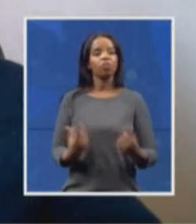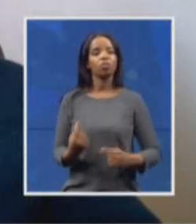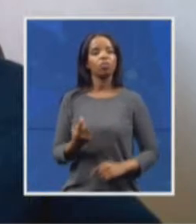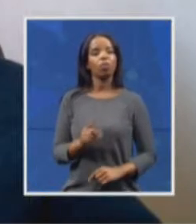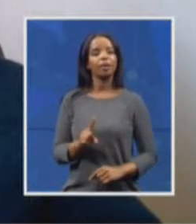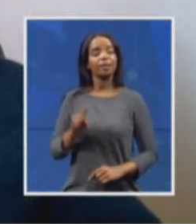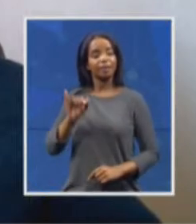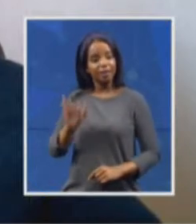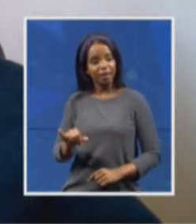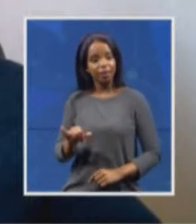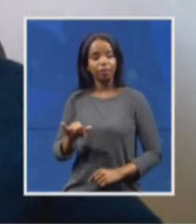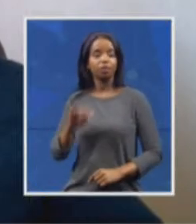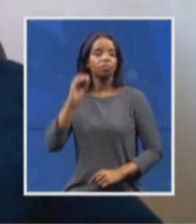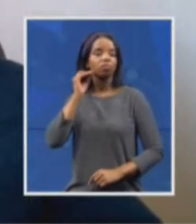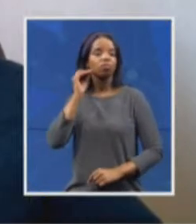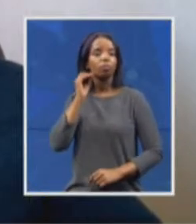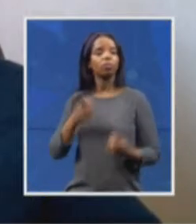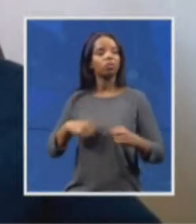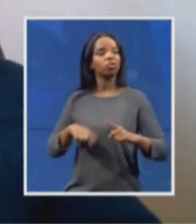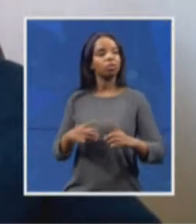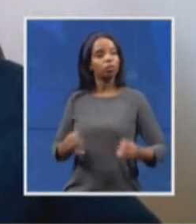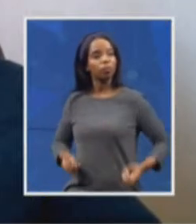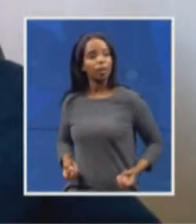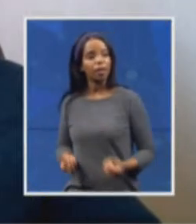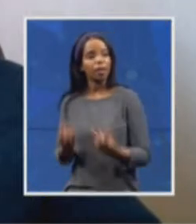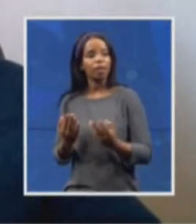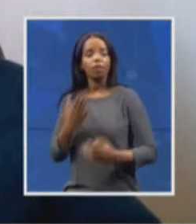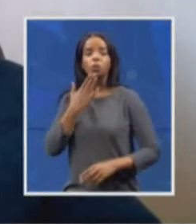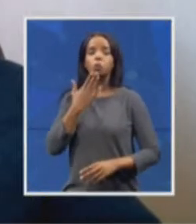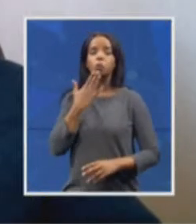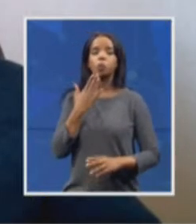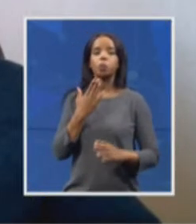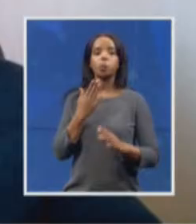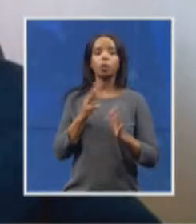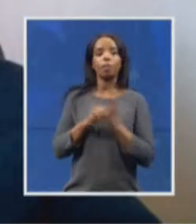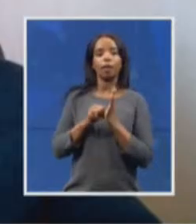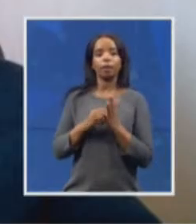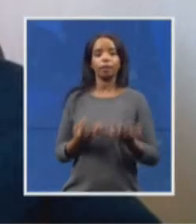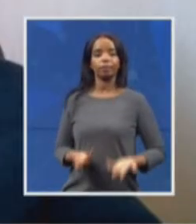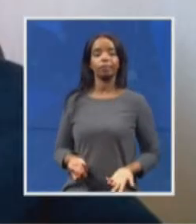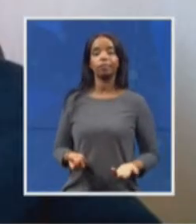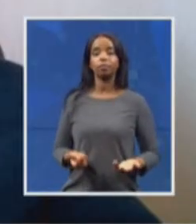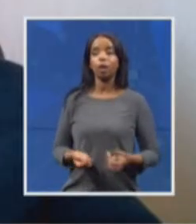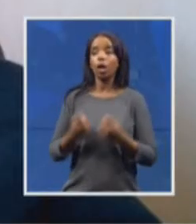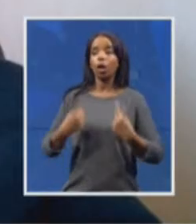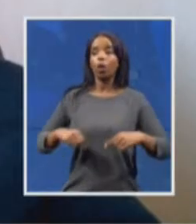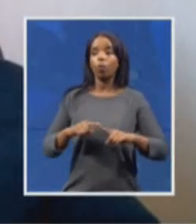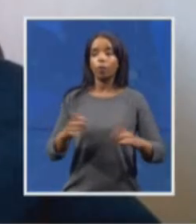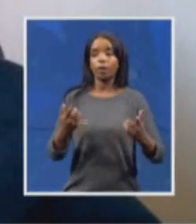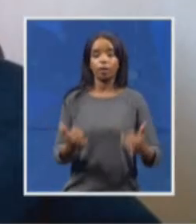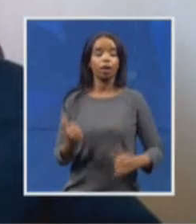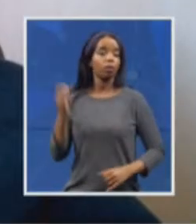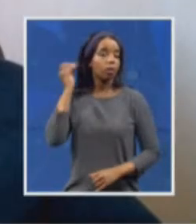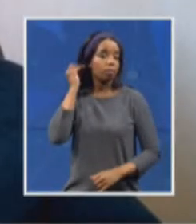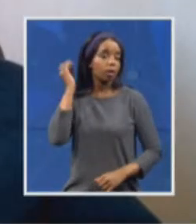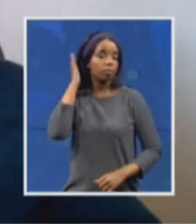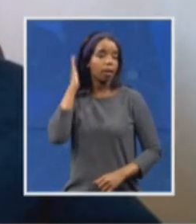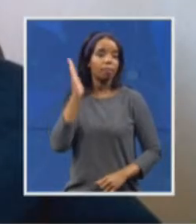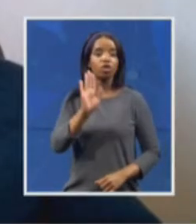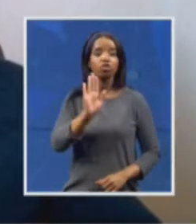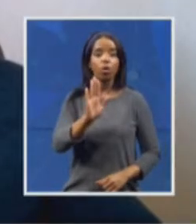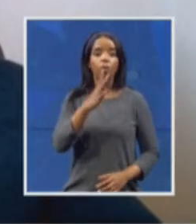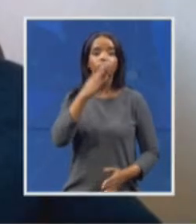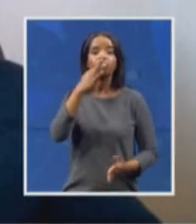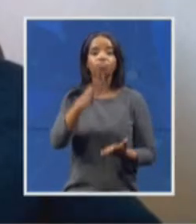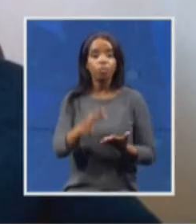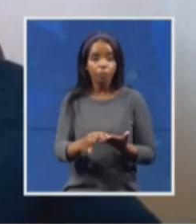that should reach the market imminently. We take note of your proposal on containerized